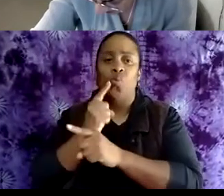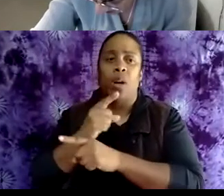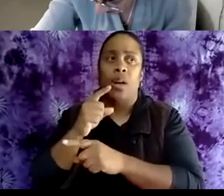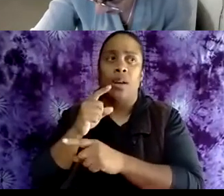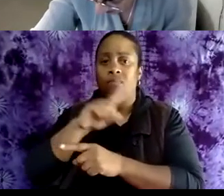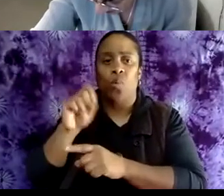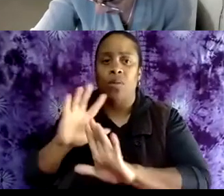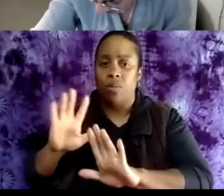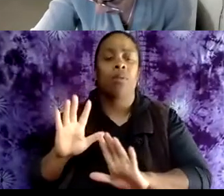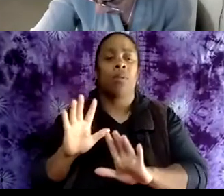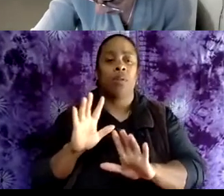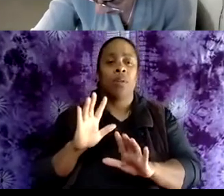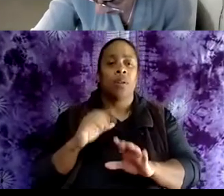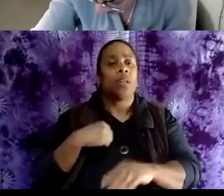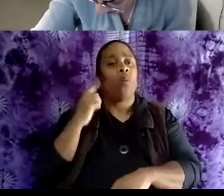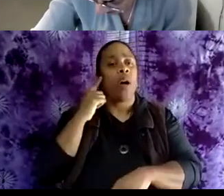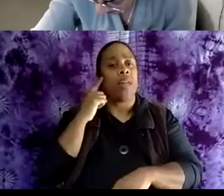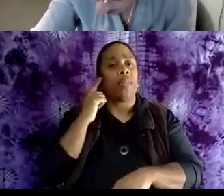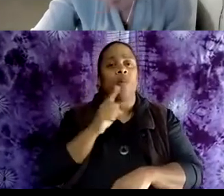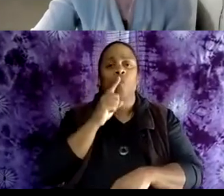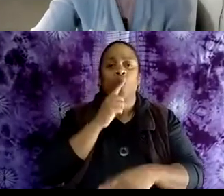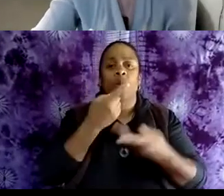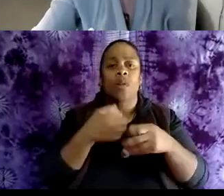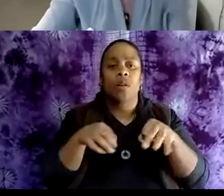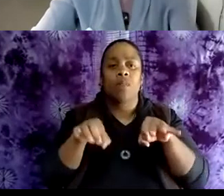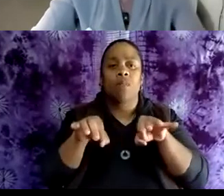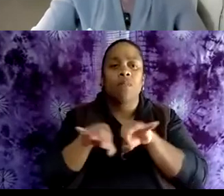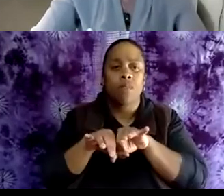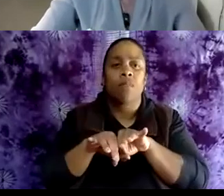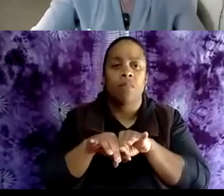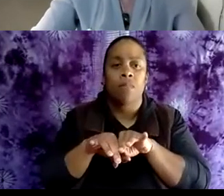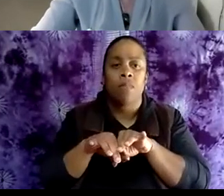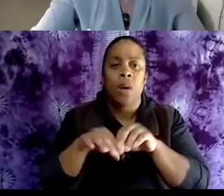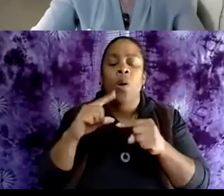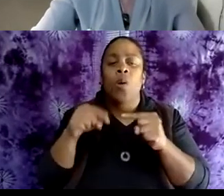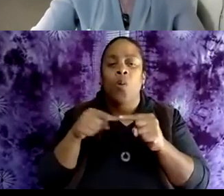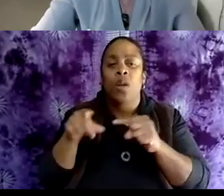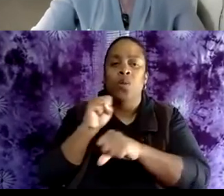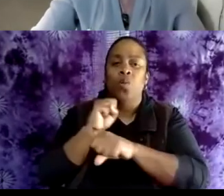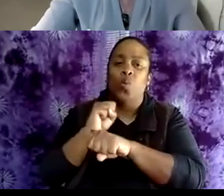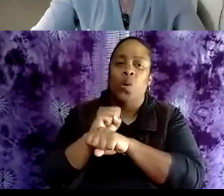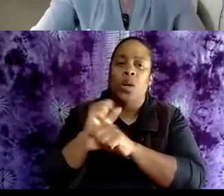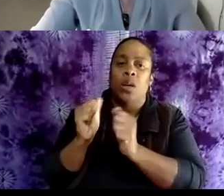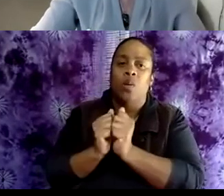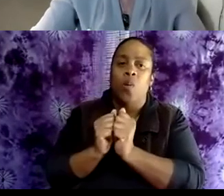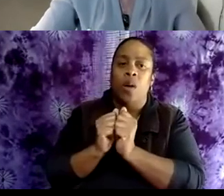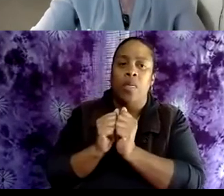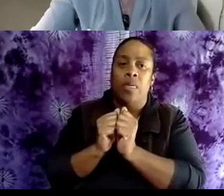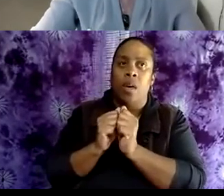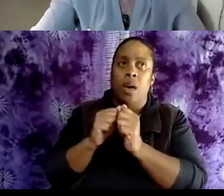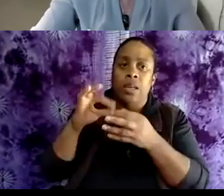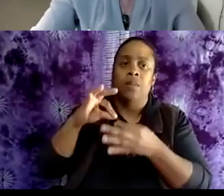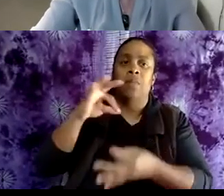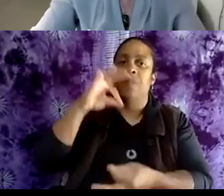that what's quite important is that when you're working with non-manifest beings, so